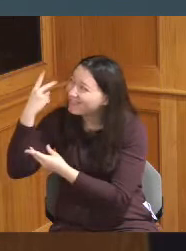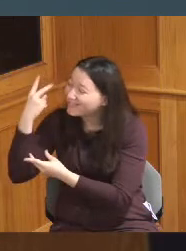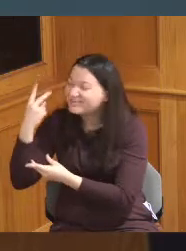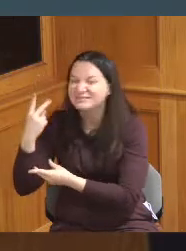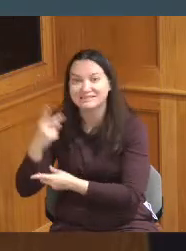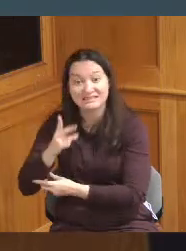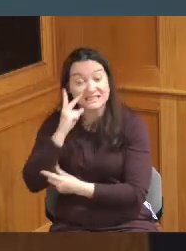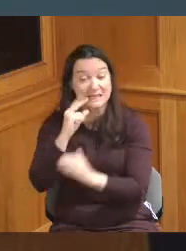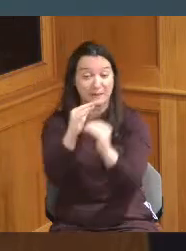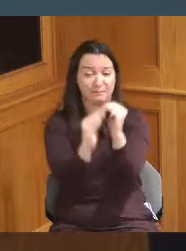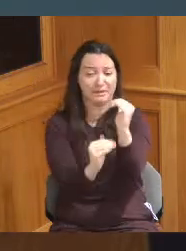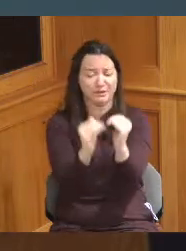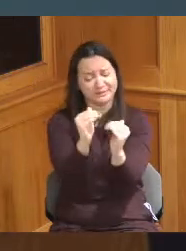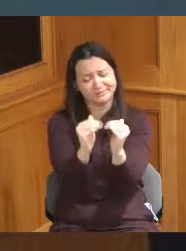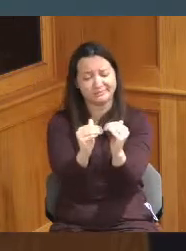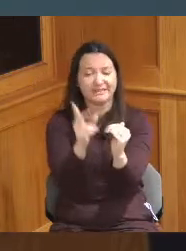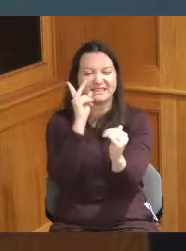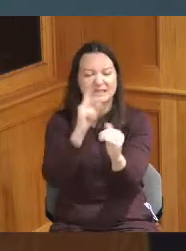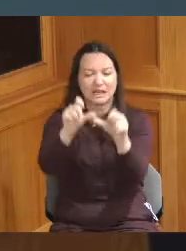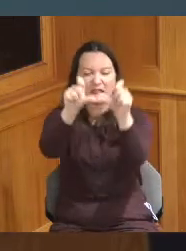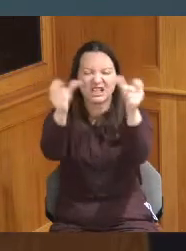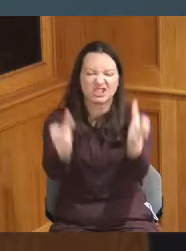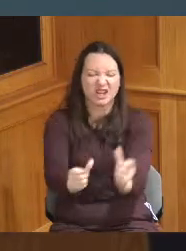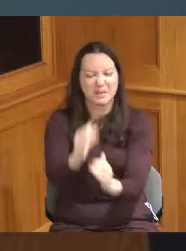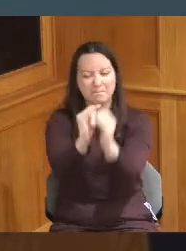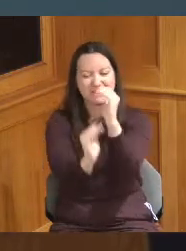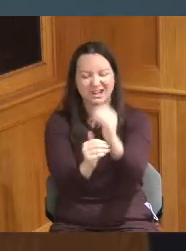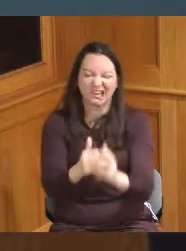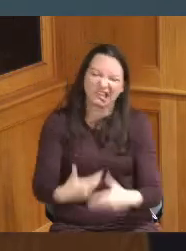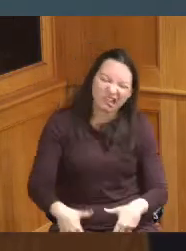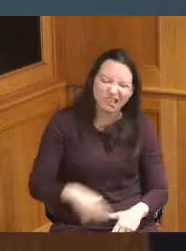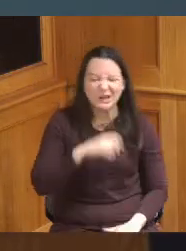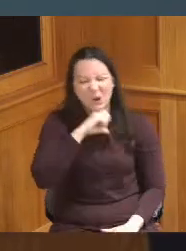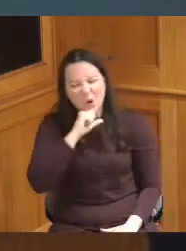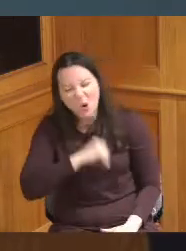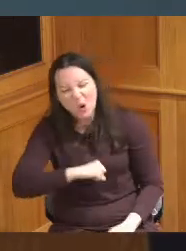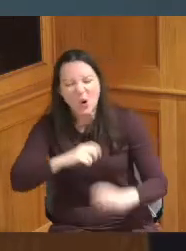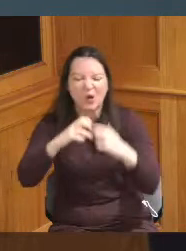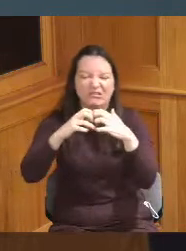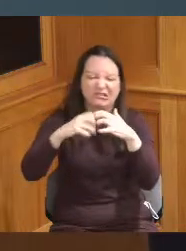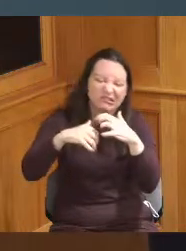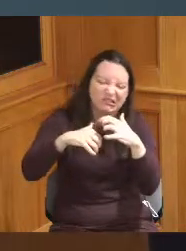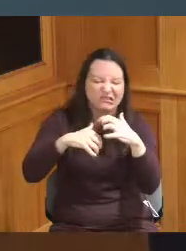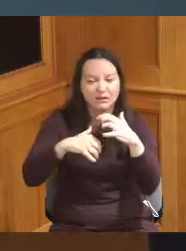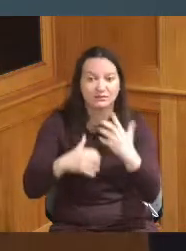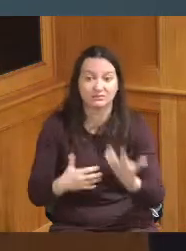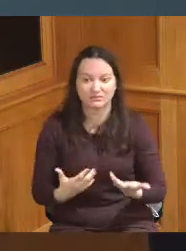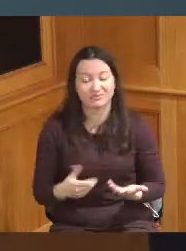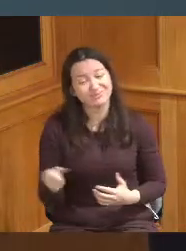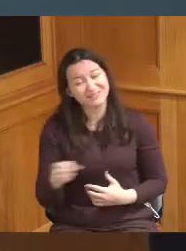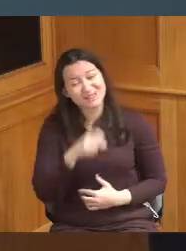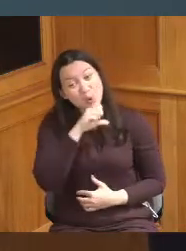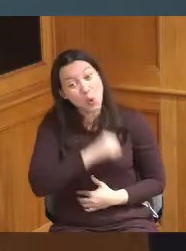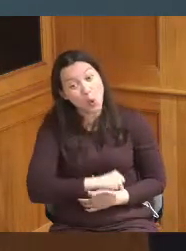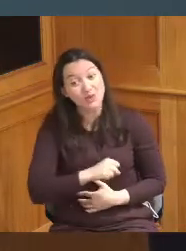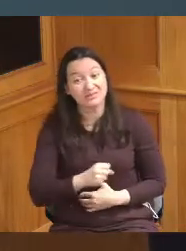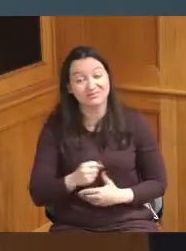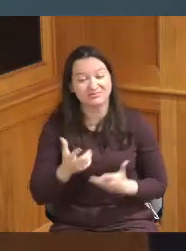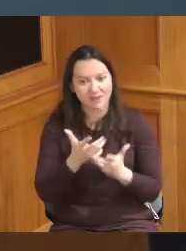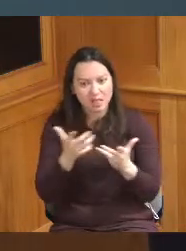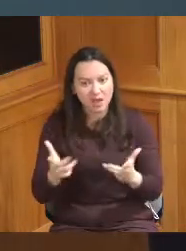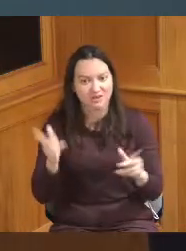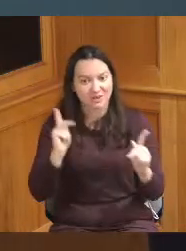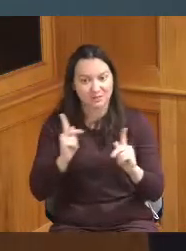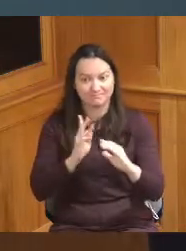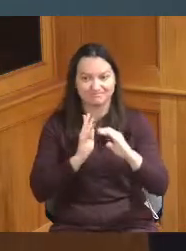a building and we just look at the building like, oh man, it's raggedy, it's old. Well, it's kind of old because it's had a lot come through